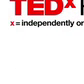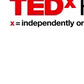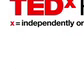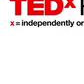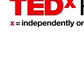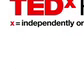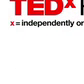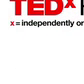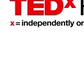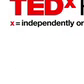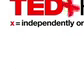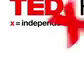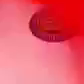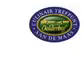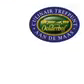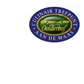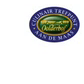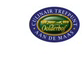1, ready.